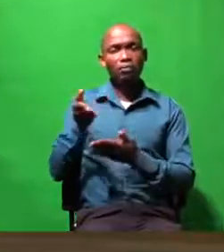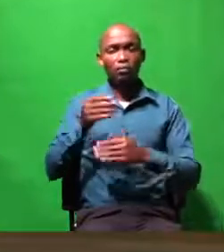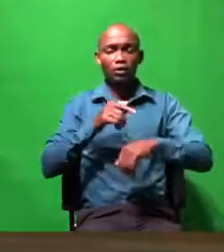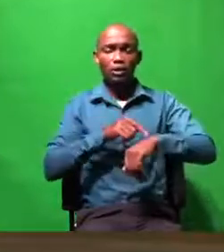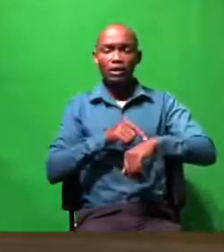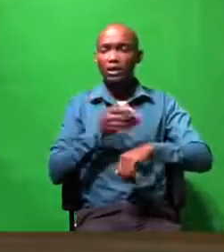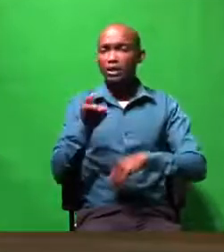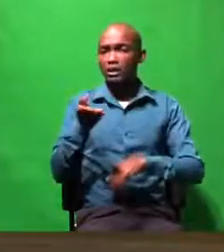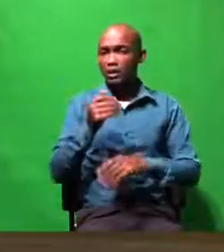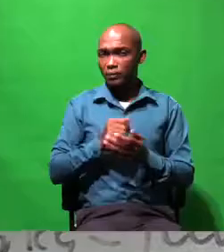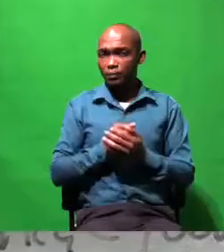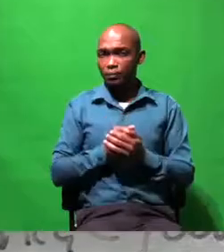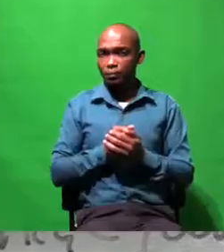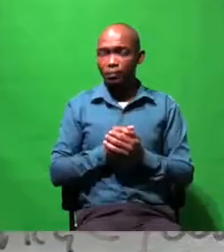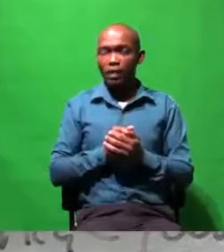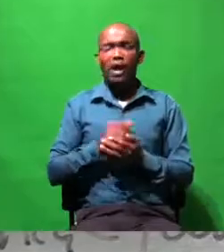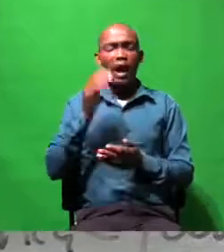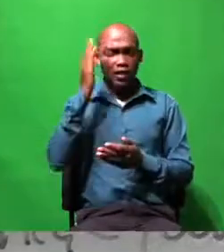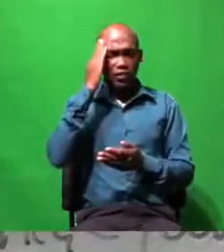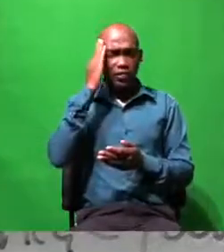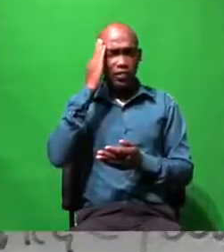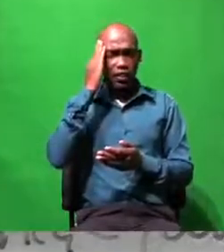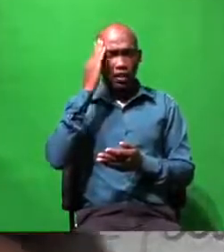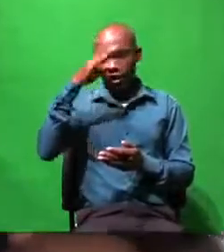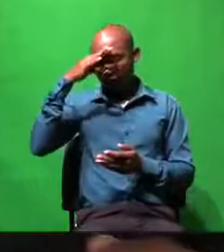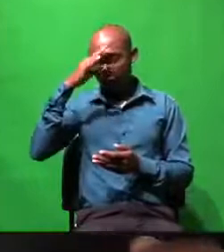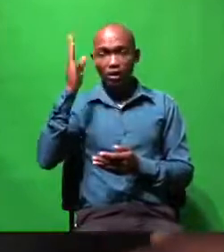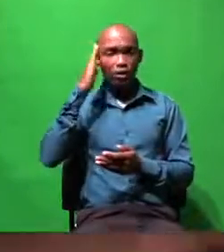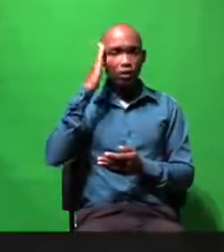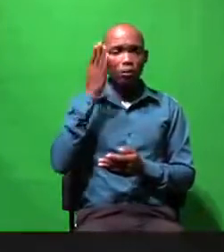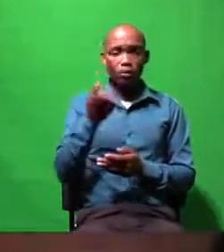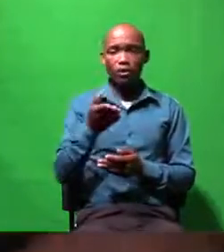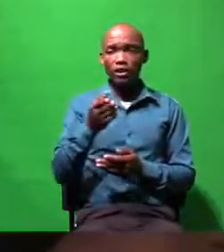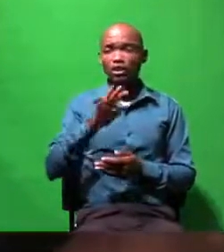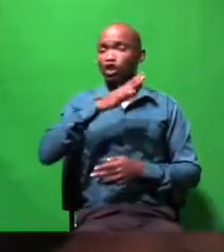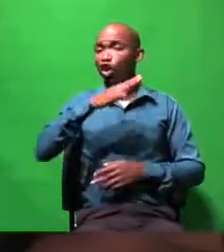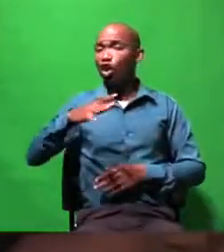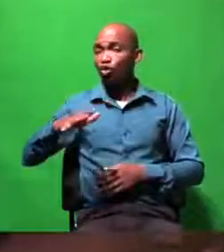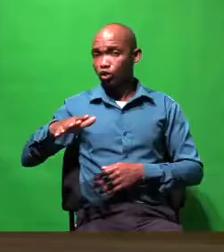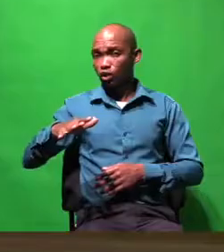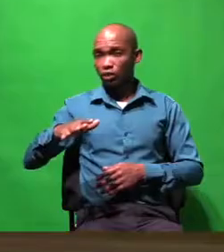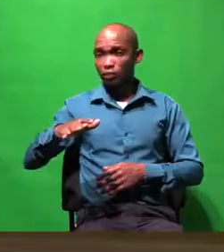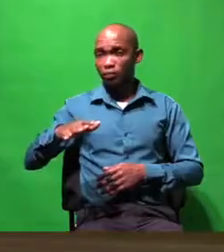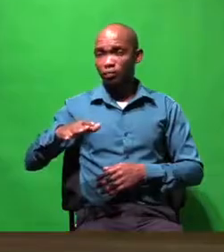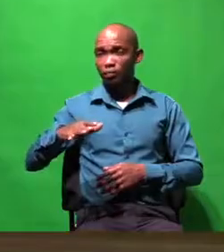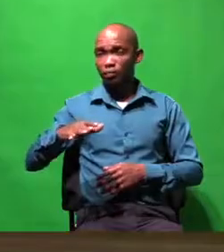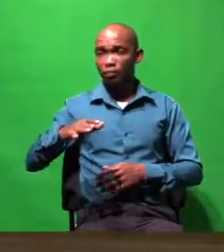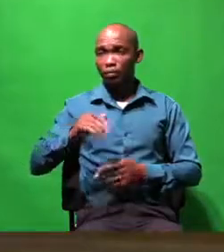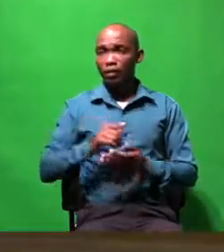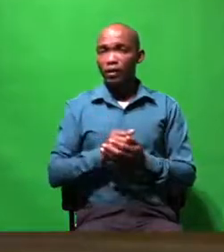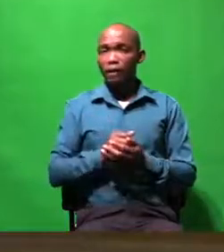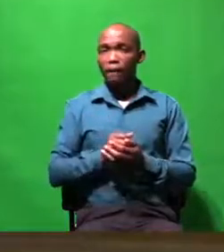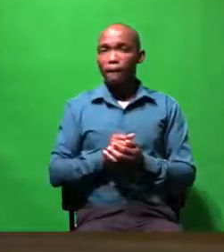this ocean. I think we know ocean. When we move at the ocean, first we